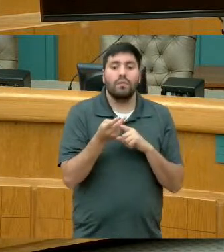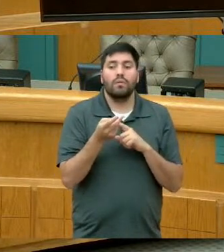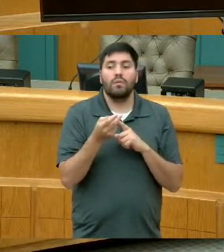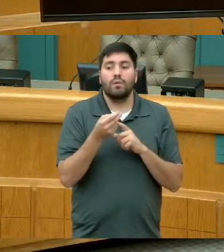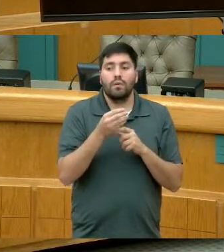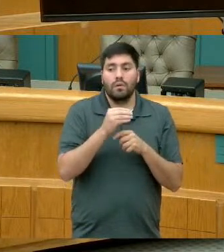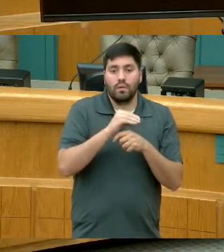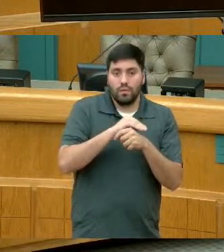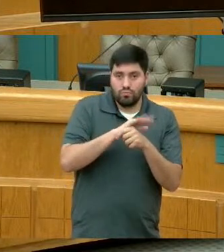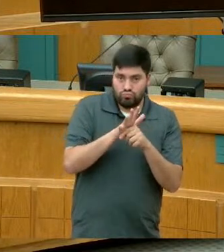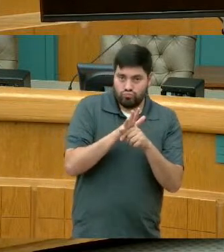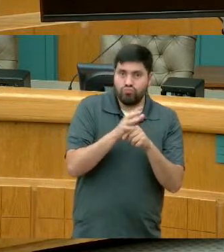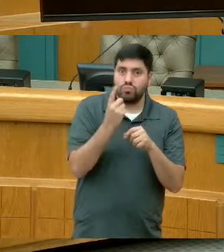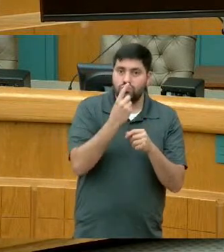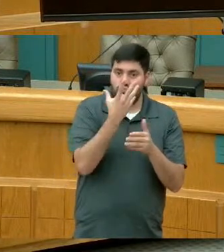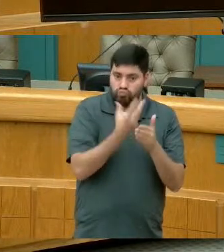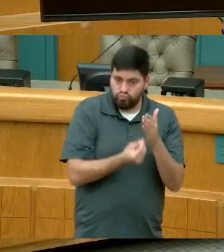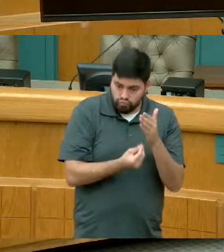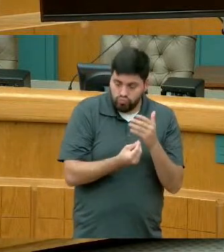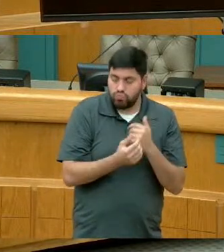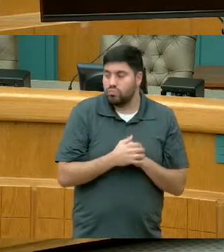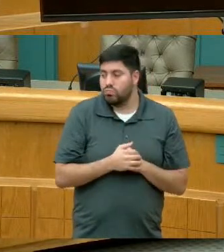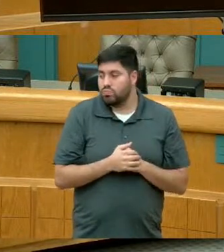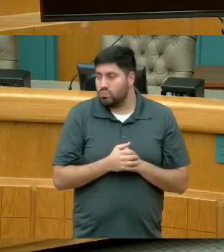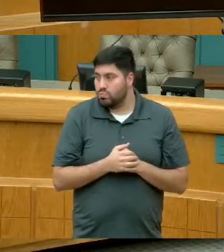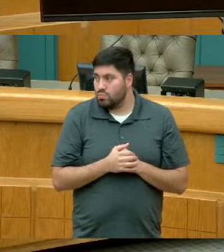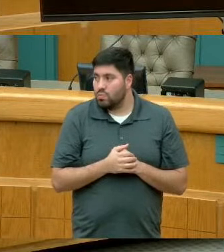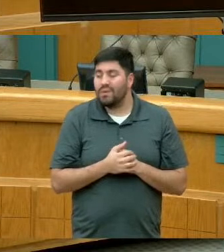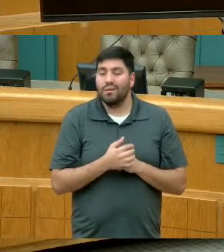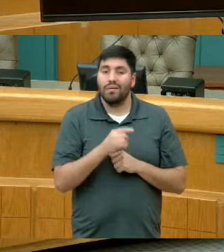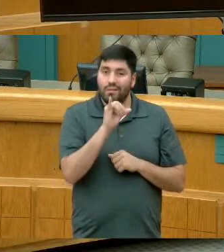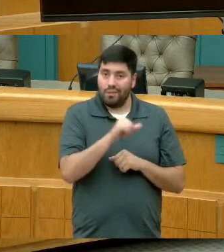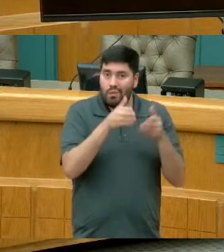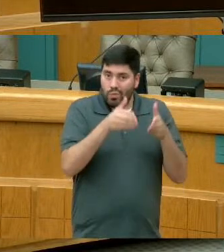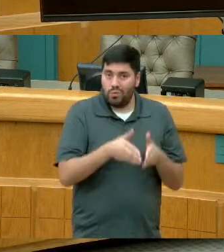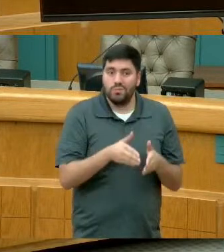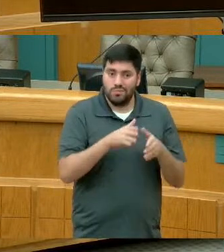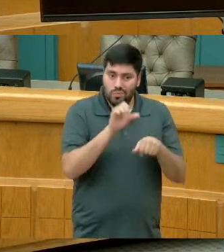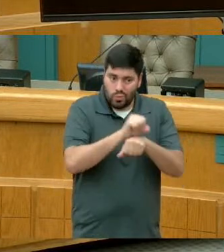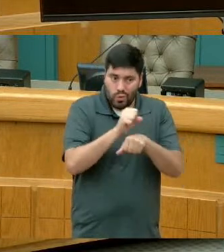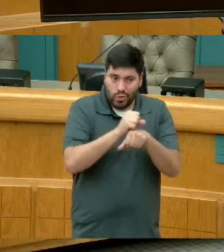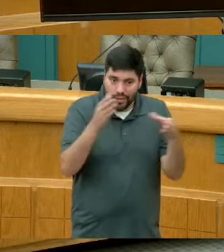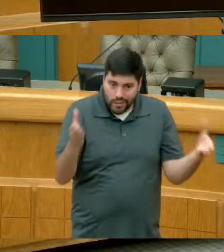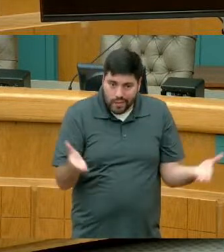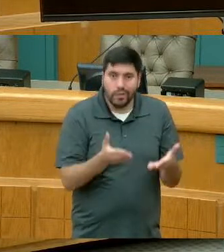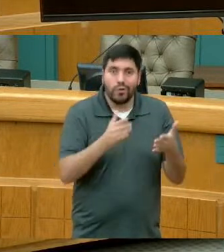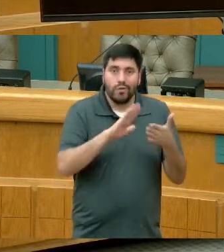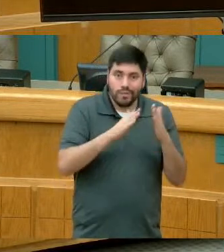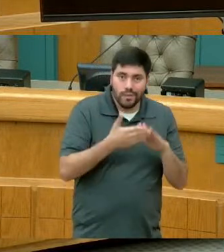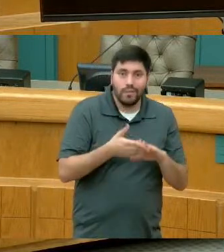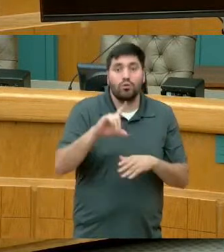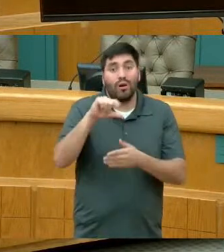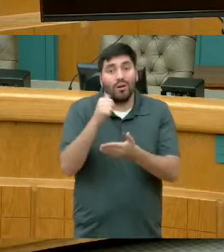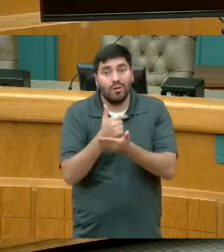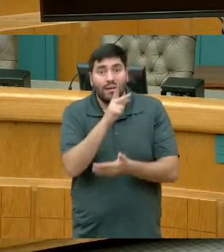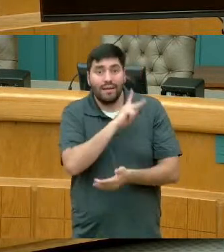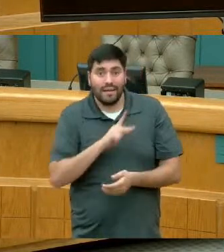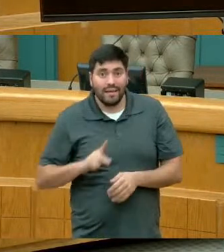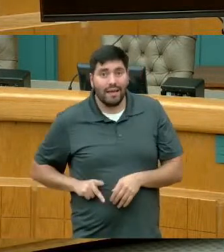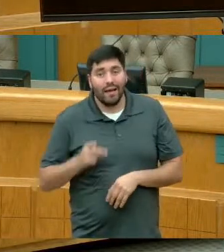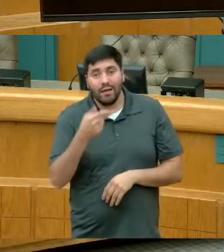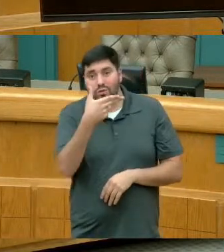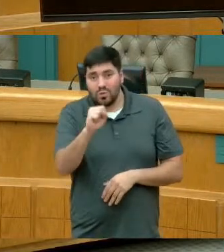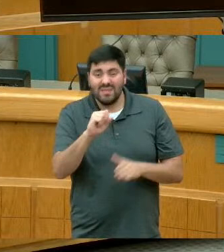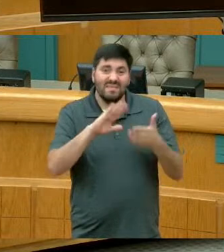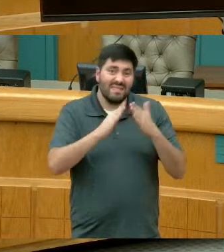passing events of COVID-19 yesterday of COVID-19. Vince was an employee here at the city. Vince was graduated here at the city high school. Graduated